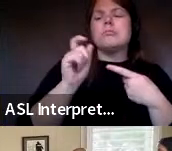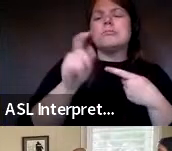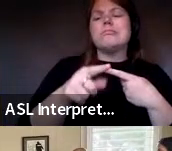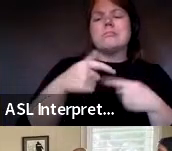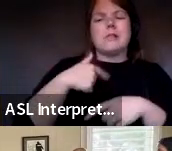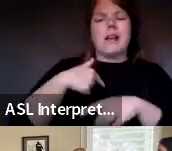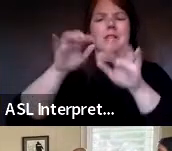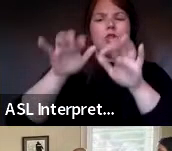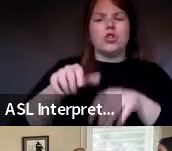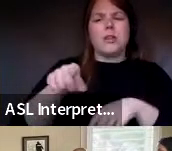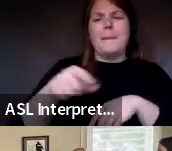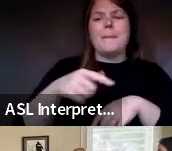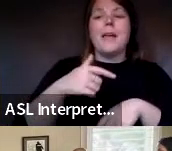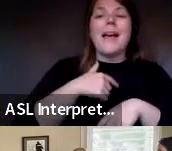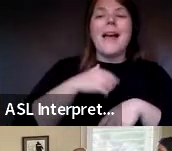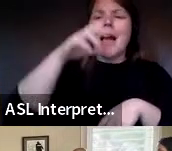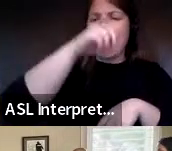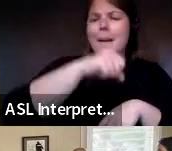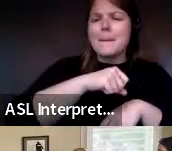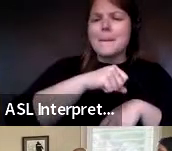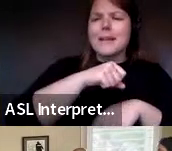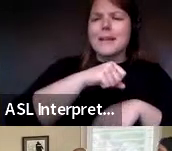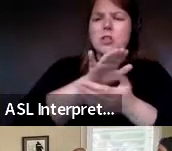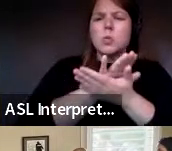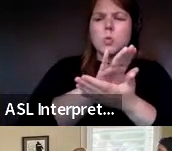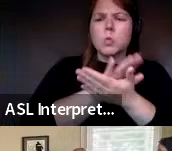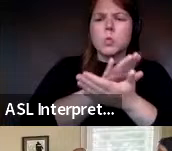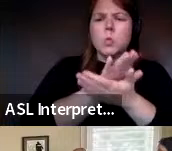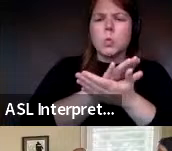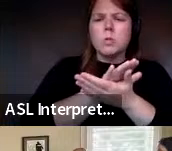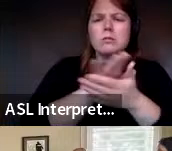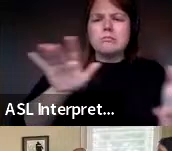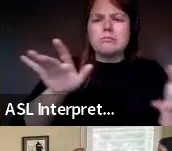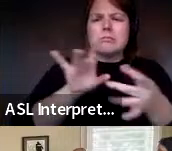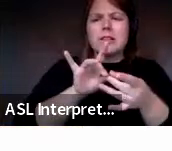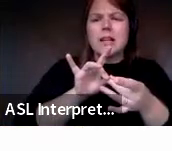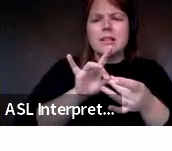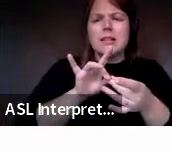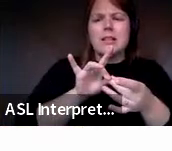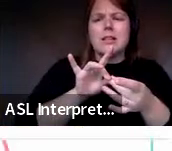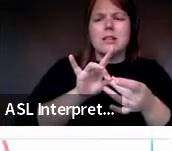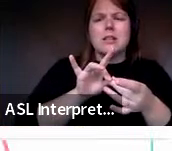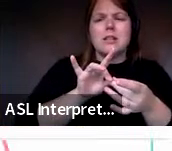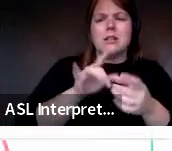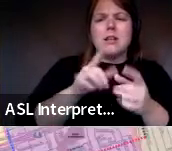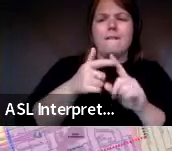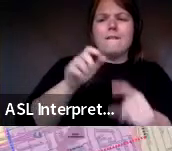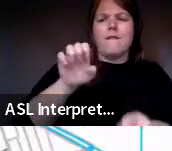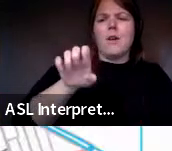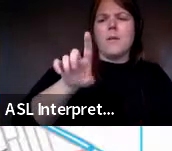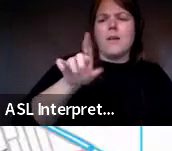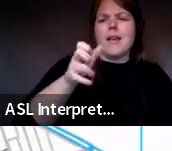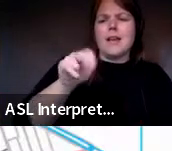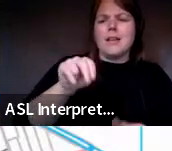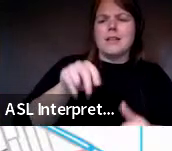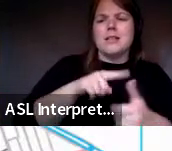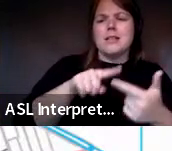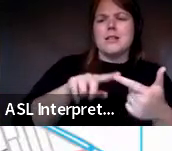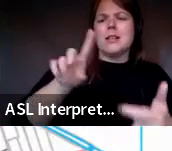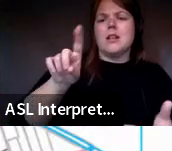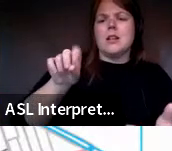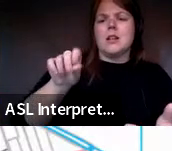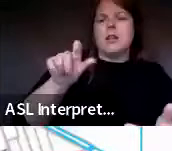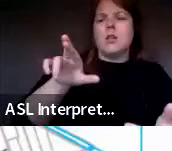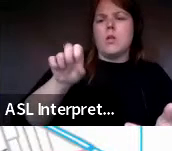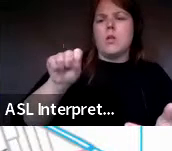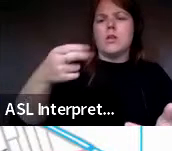chat. I missed the schools that it was connecting. Oh, yep. Beyond Edison and Dolores Huerta Elementary,